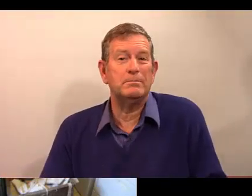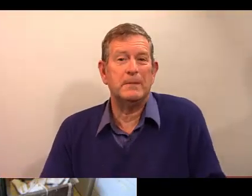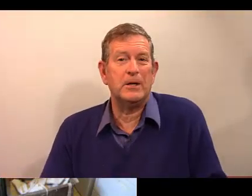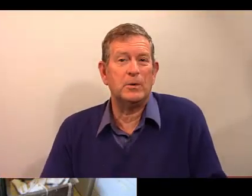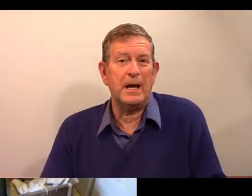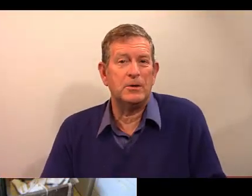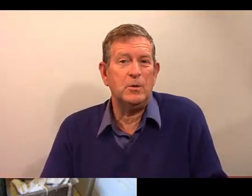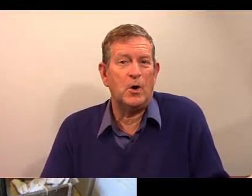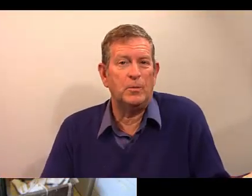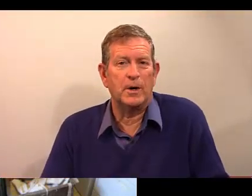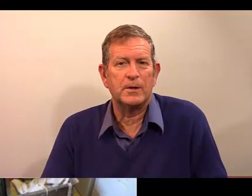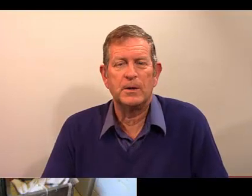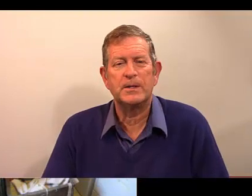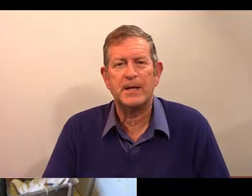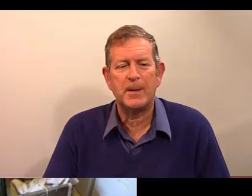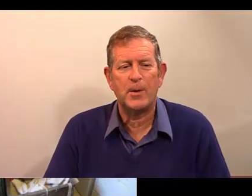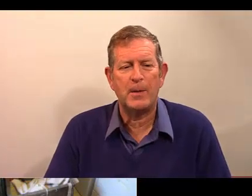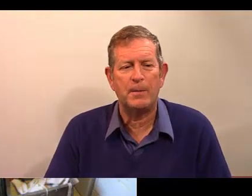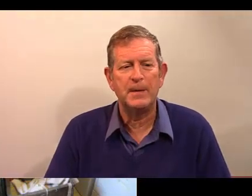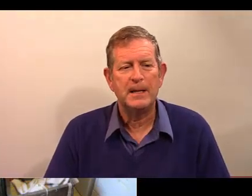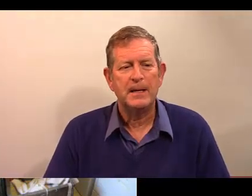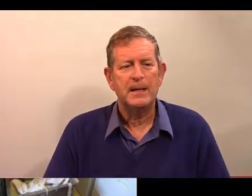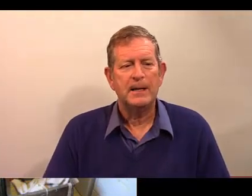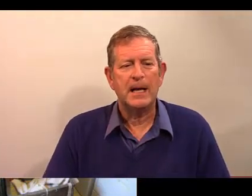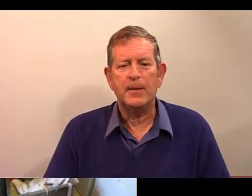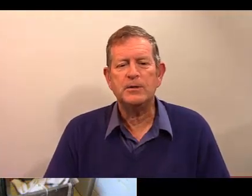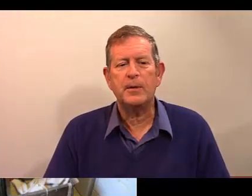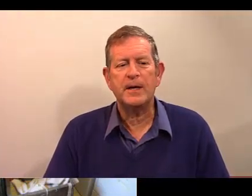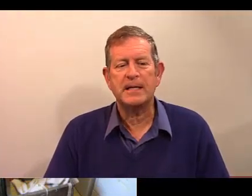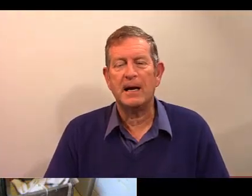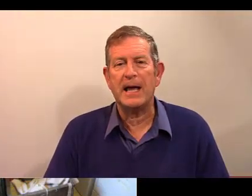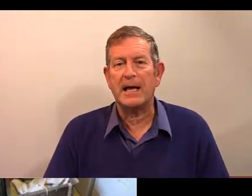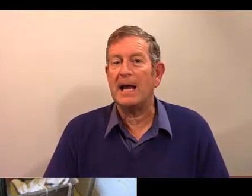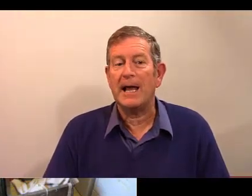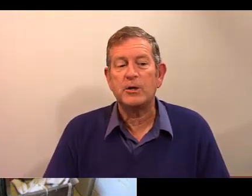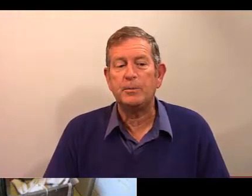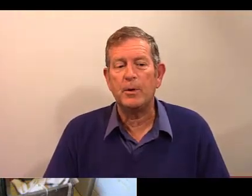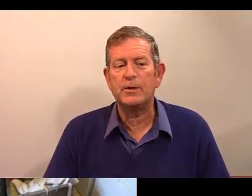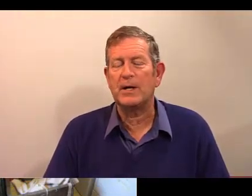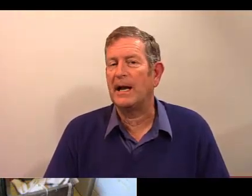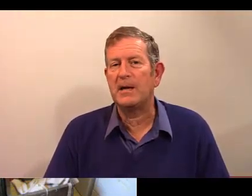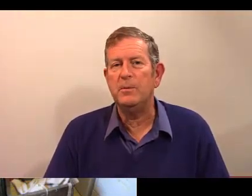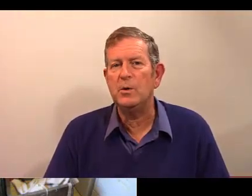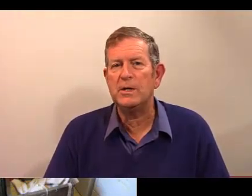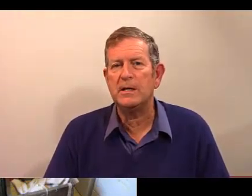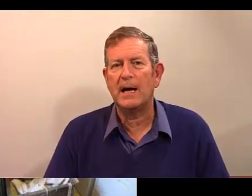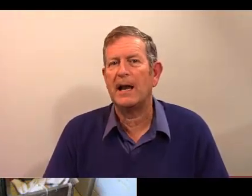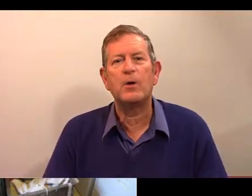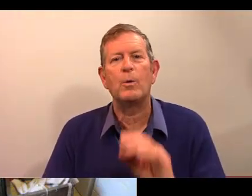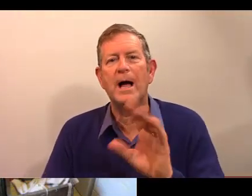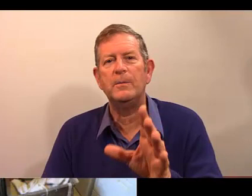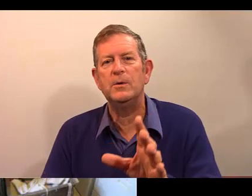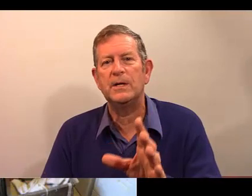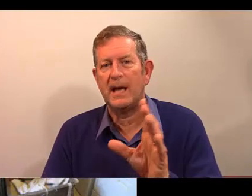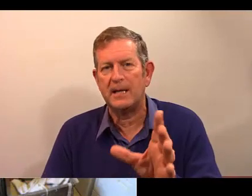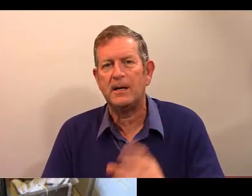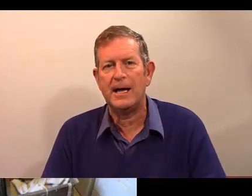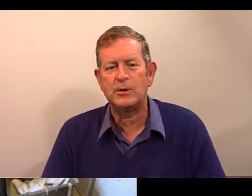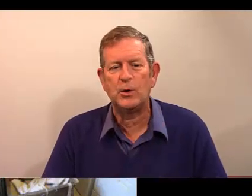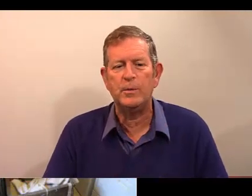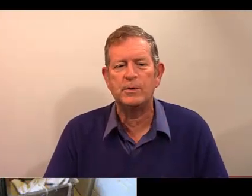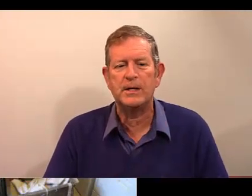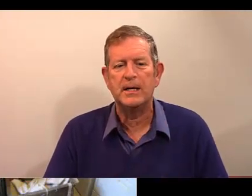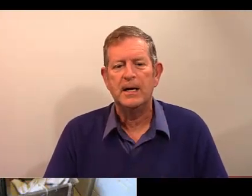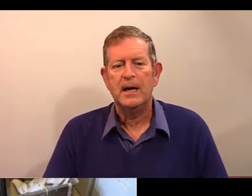but I don't do homework, so it's not a problem. Now, these are the things I like. I like sports. I like music. I like rock music